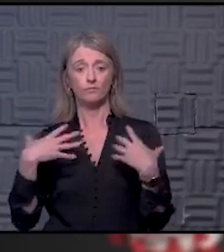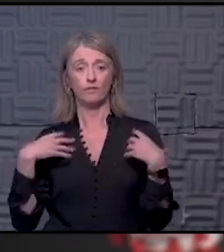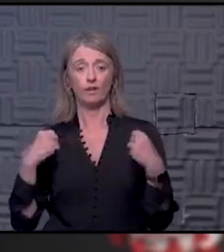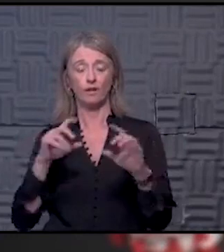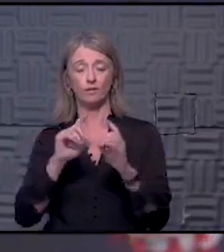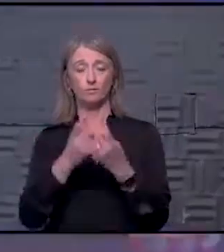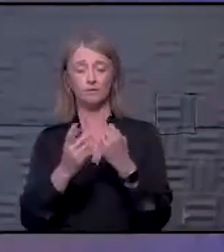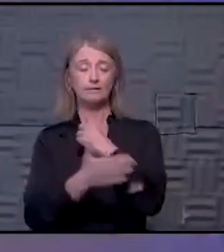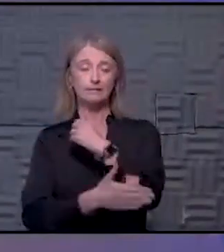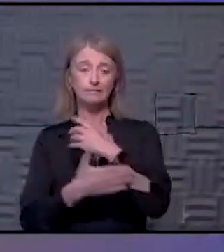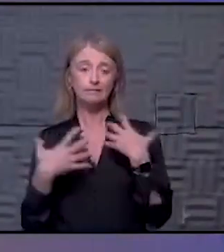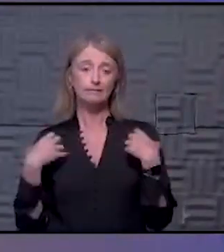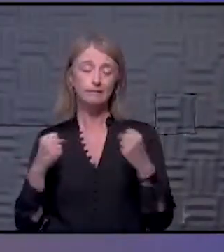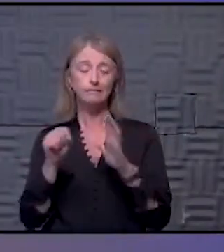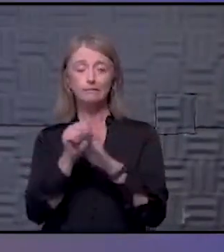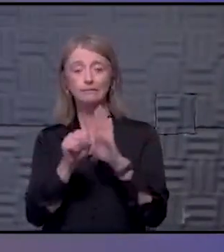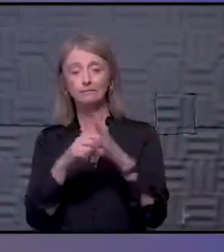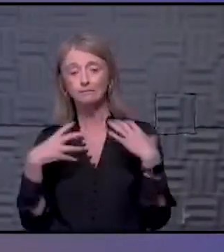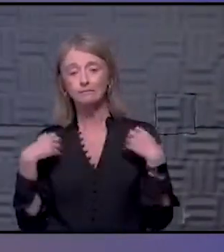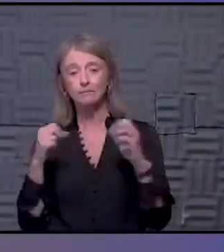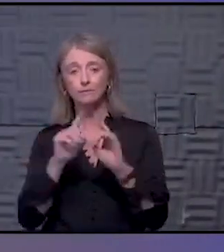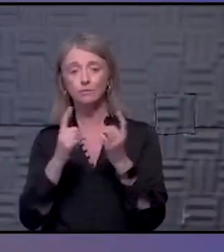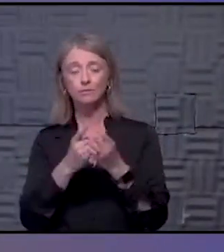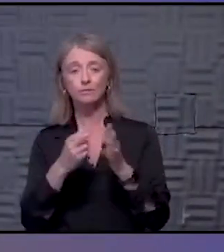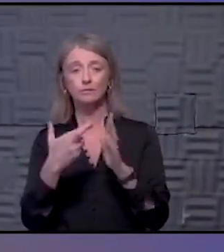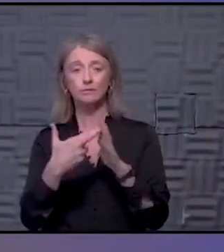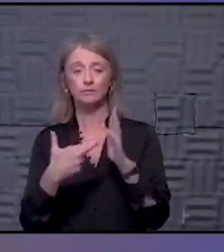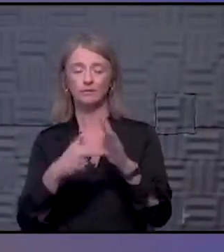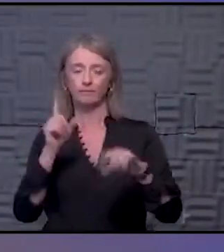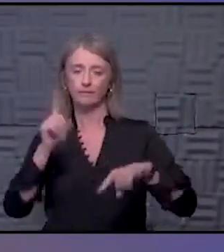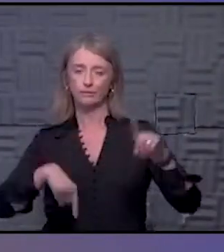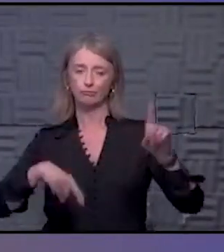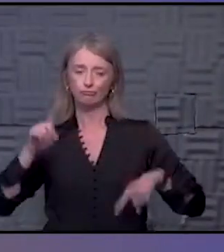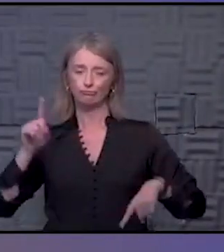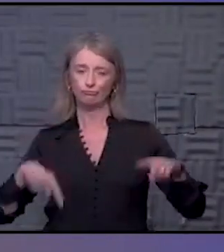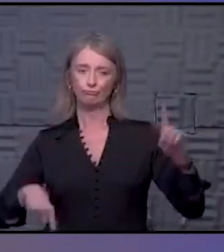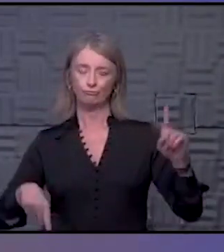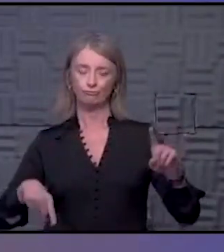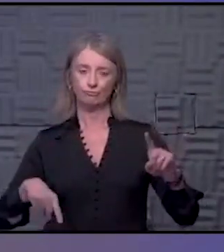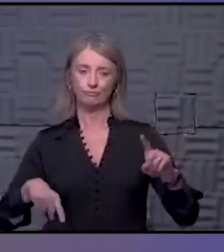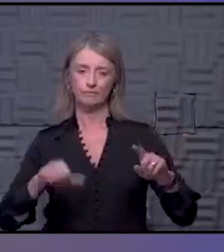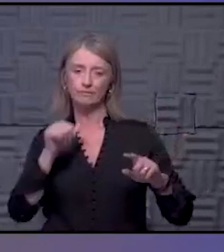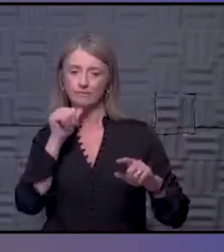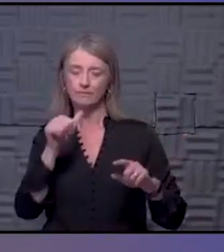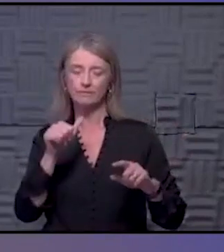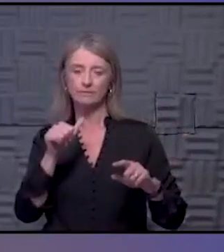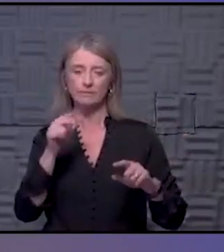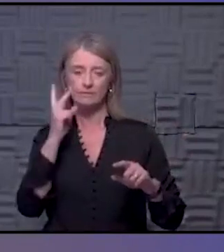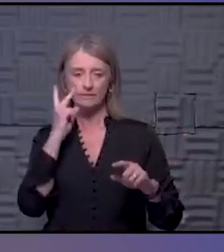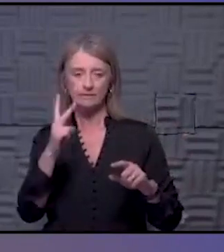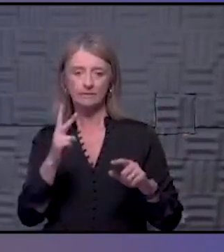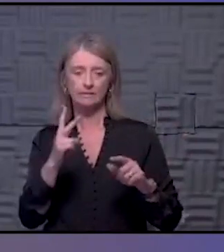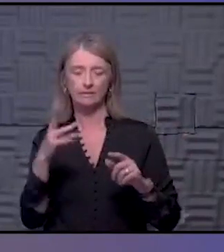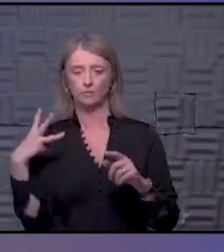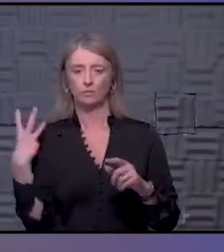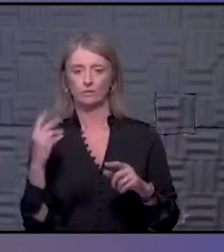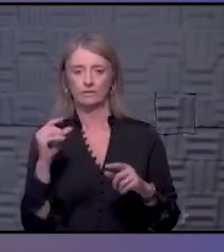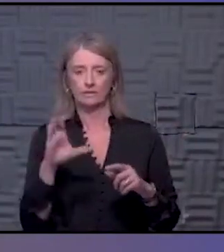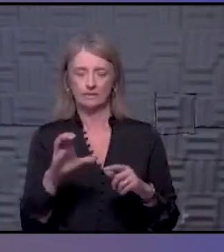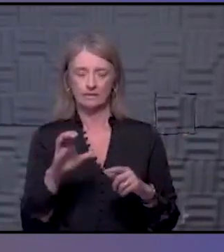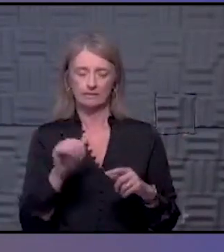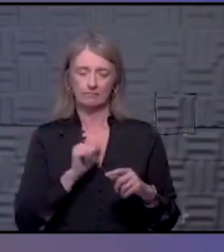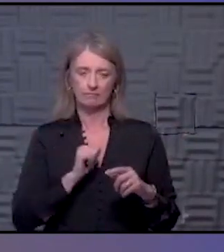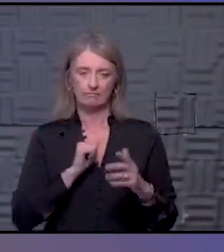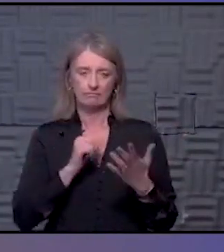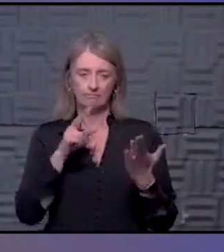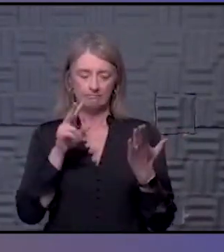departments and county health departments and state health department guidelines vary. So I haven't specifically brushed up on the Washington,